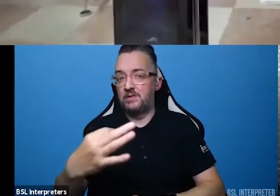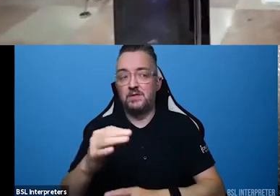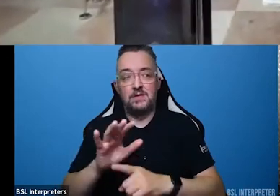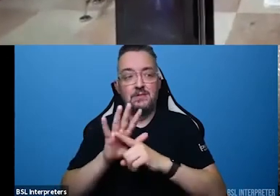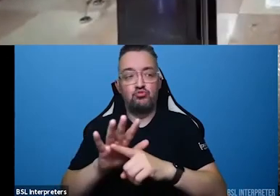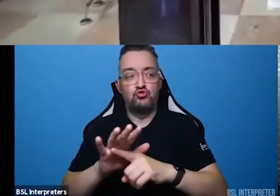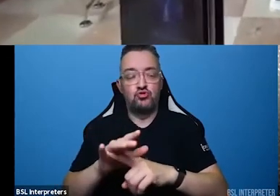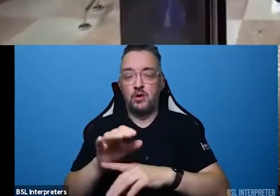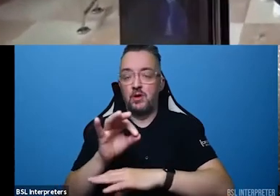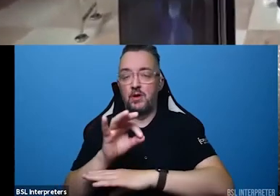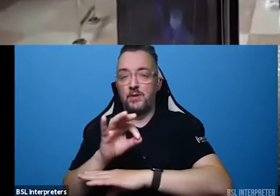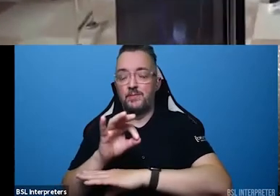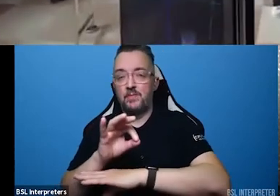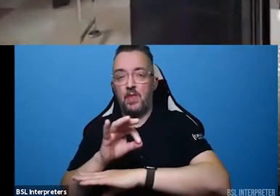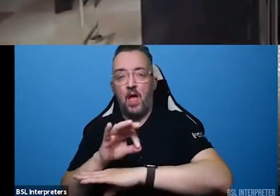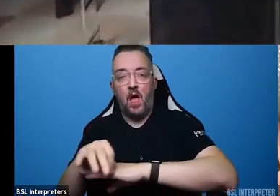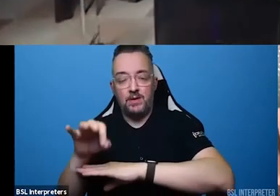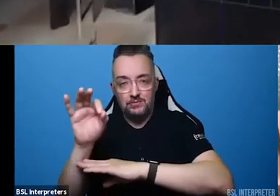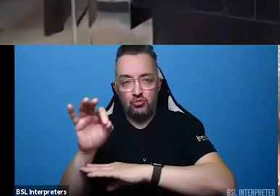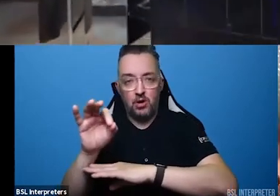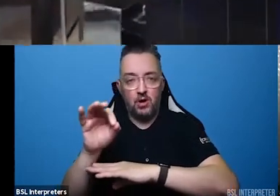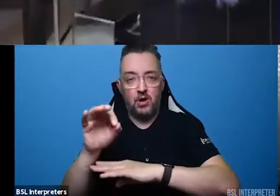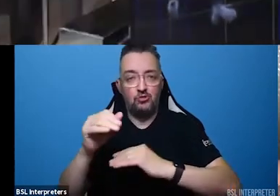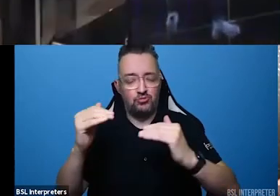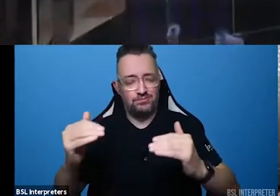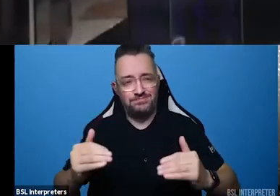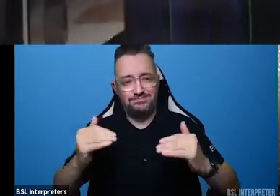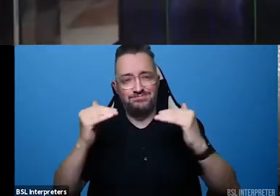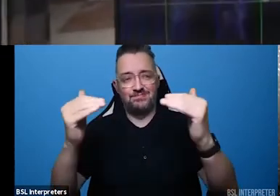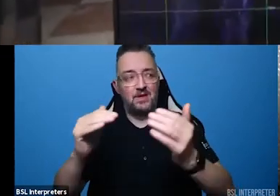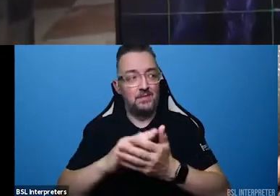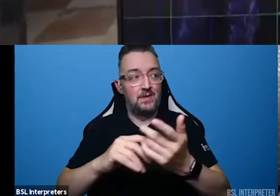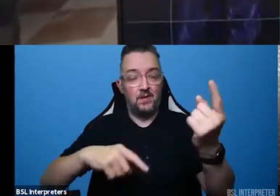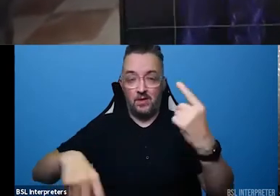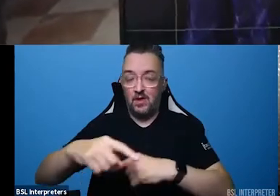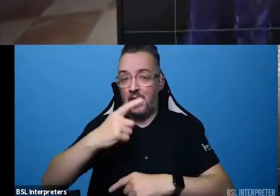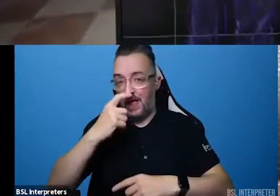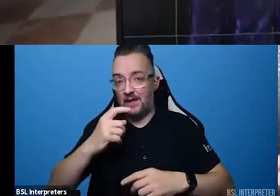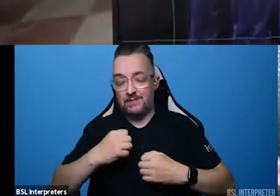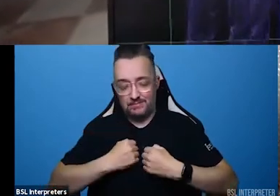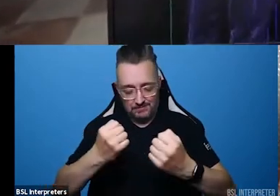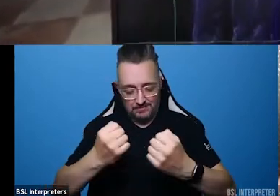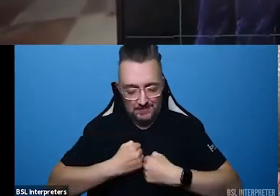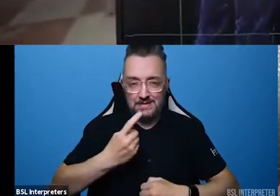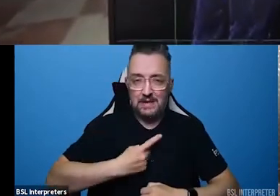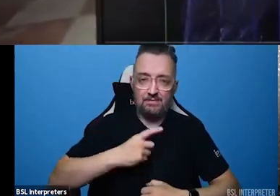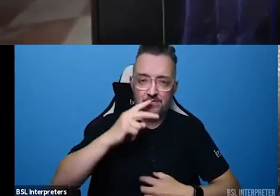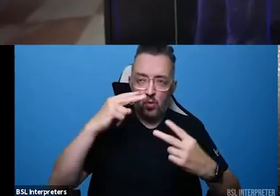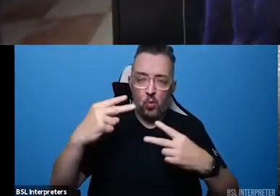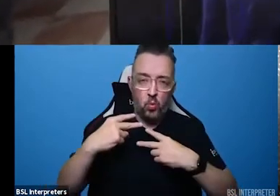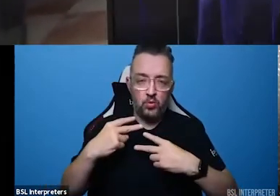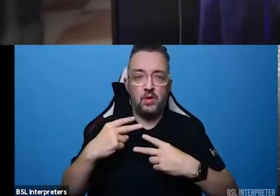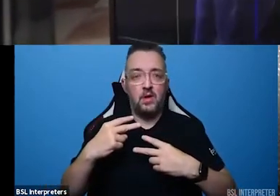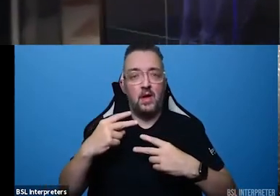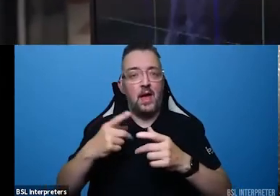the better term, living, to the extreme, so that we could look at ourselves from the perspective of an